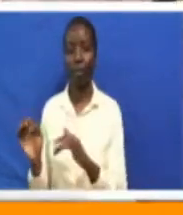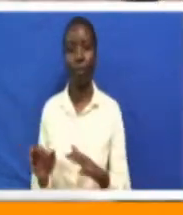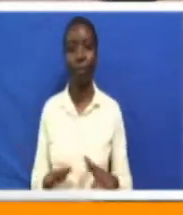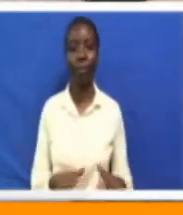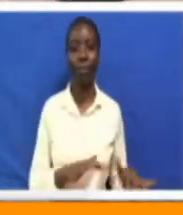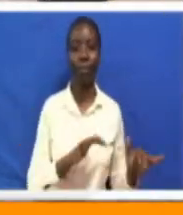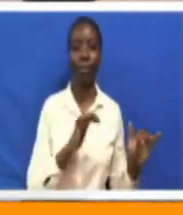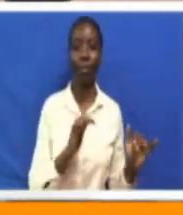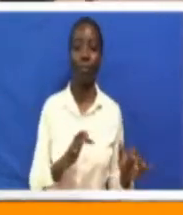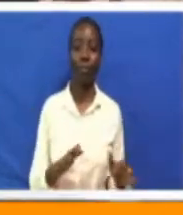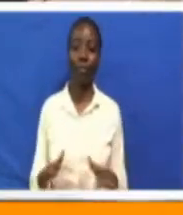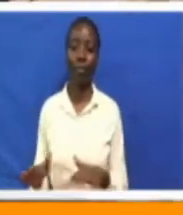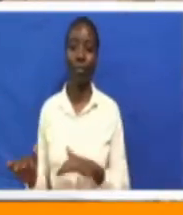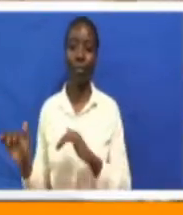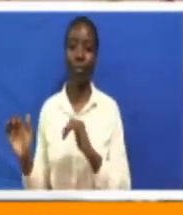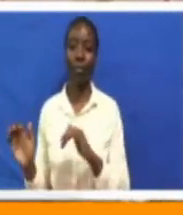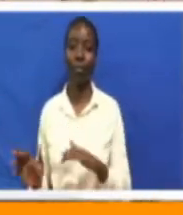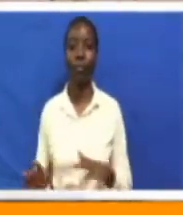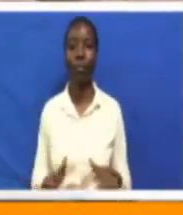foreign